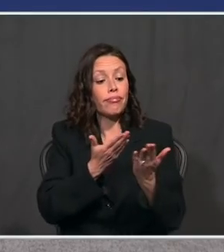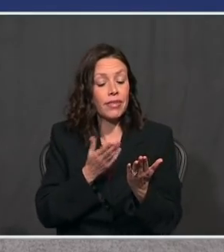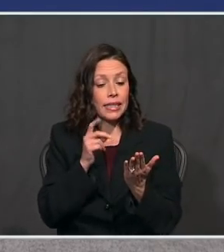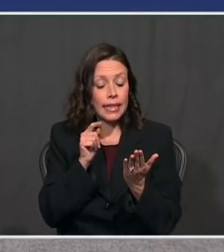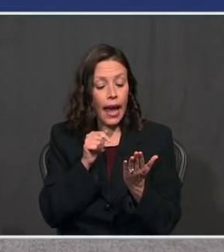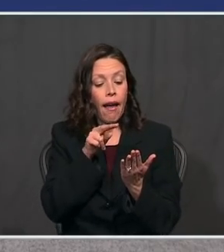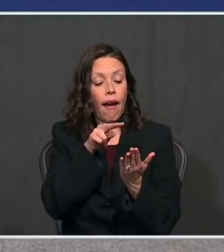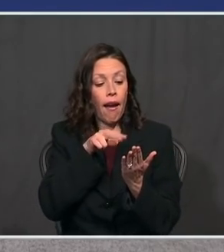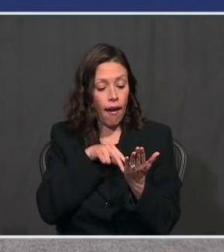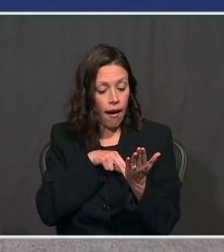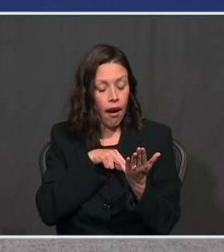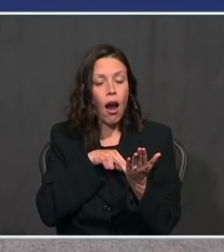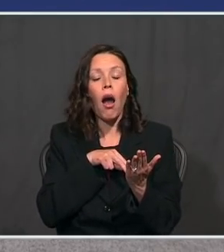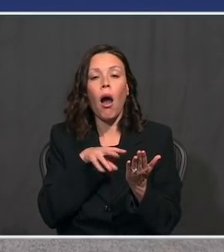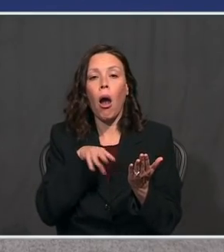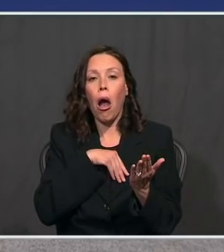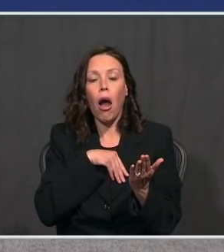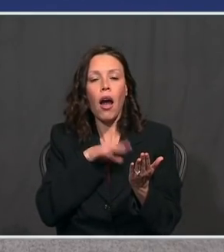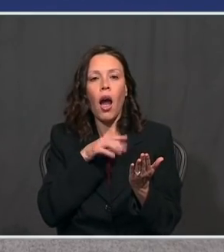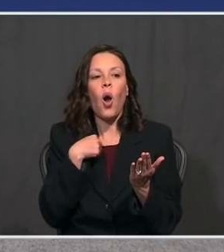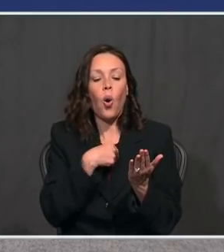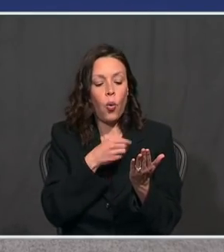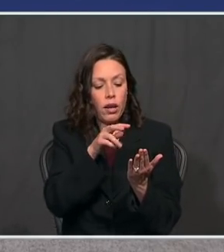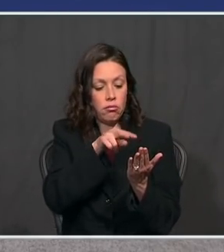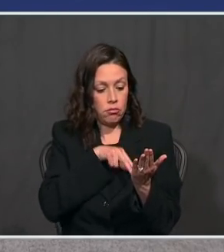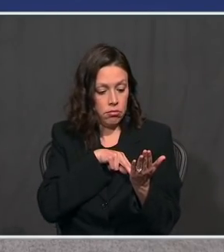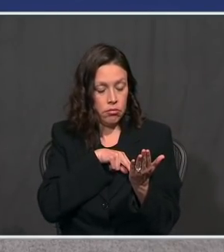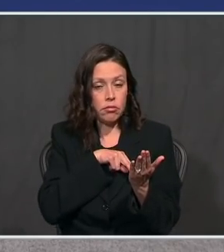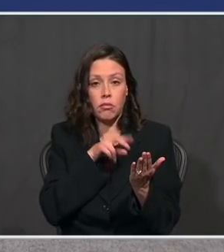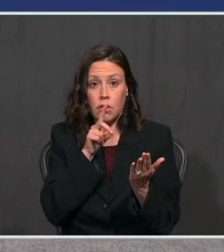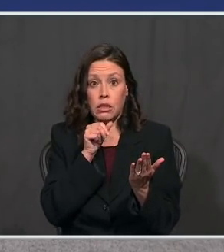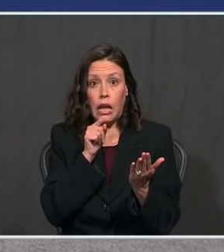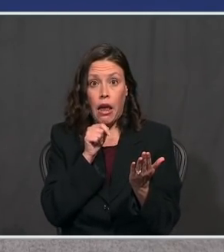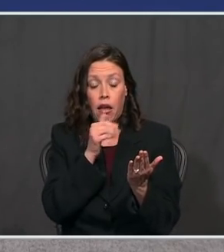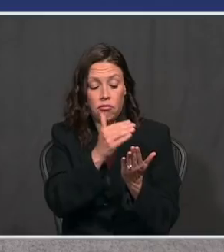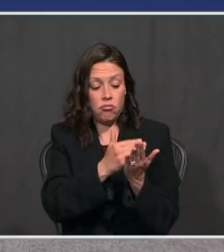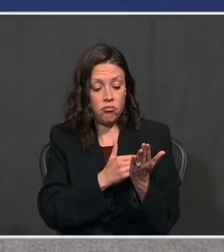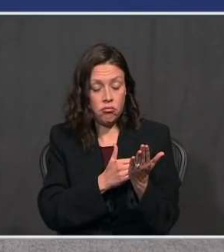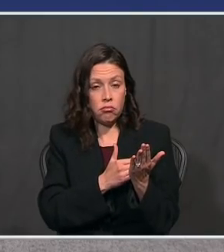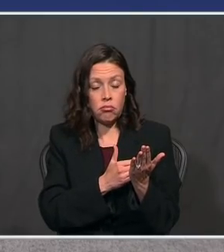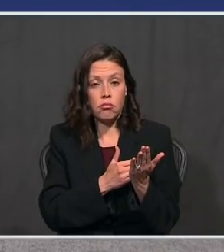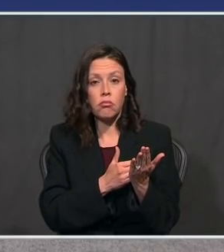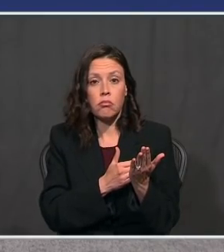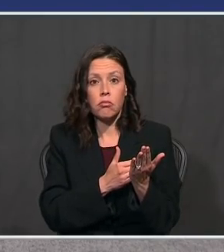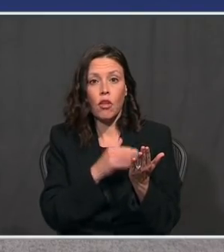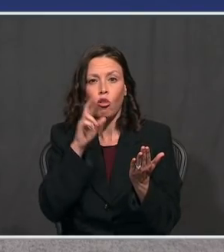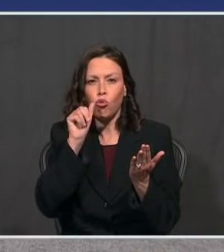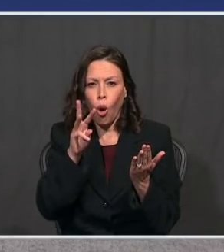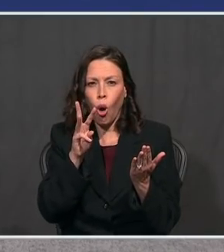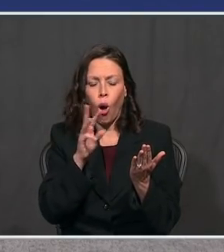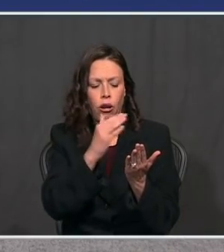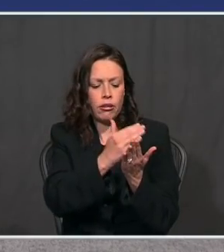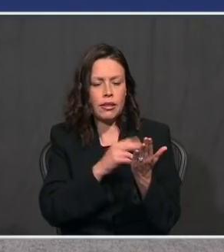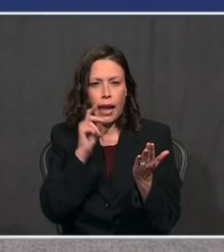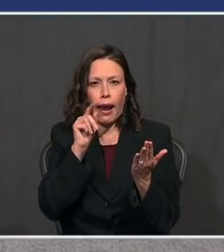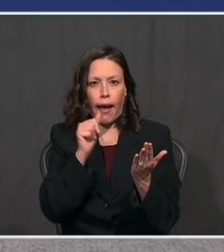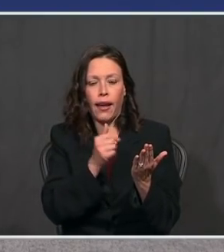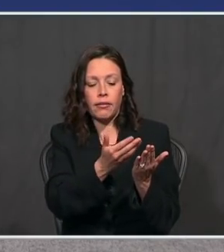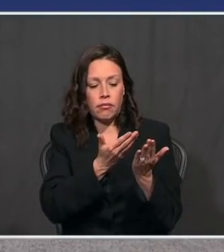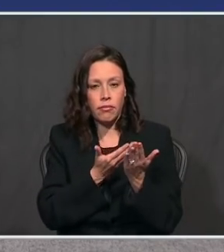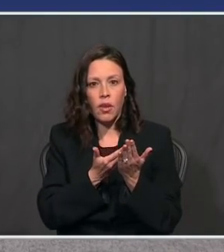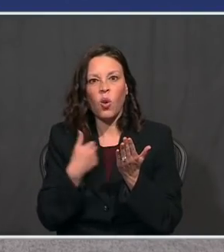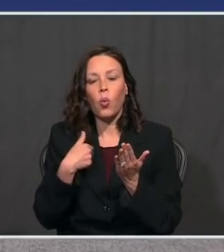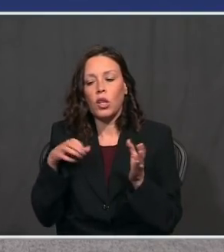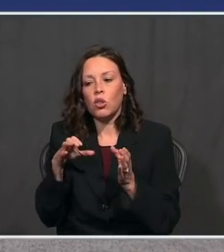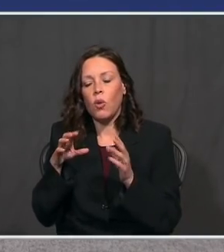to us from companies and look at it. We actually take the data listings, the raw data that gets sent to us, and